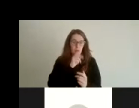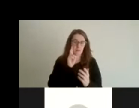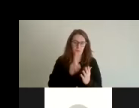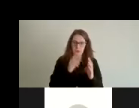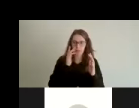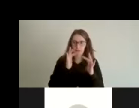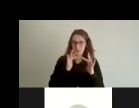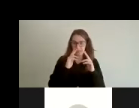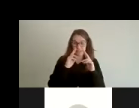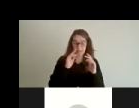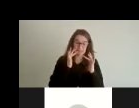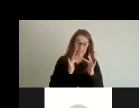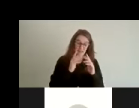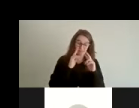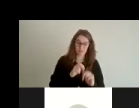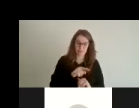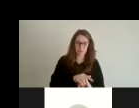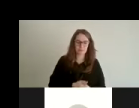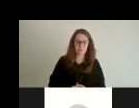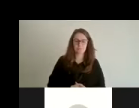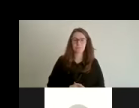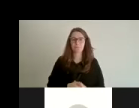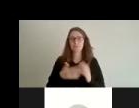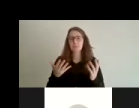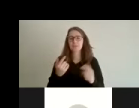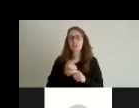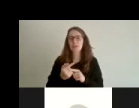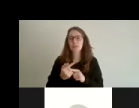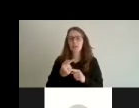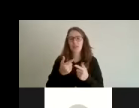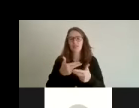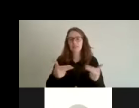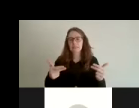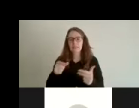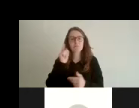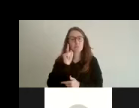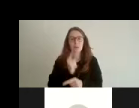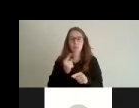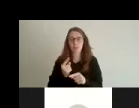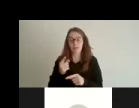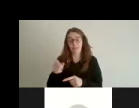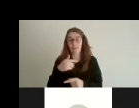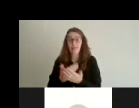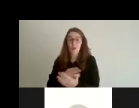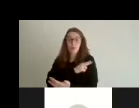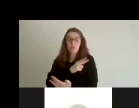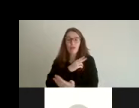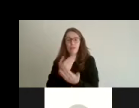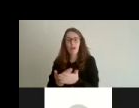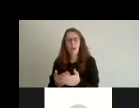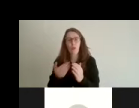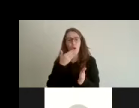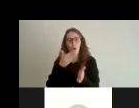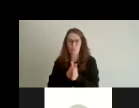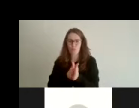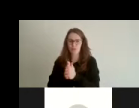So why is diversity so important? Well, it's an opportunity for universities. We need to be in tune with the society.